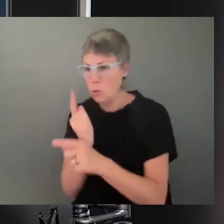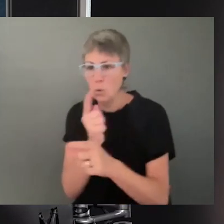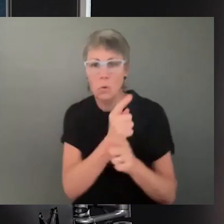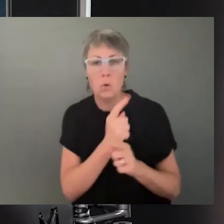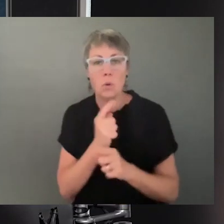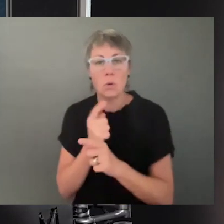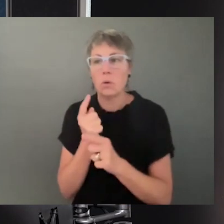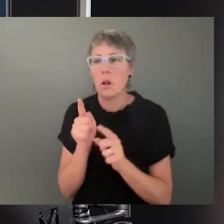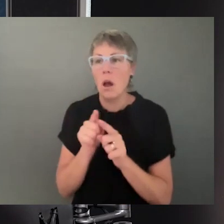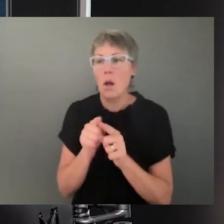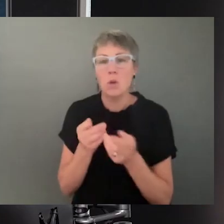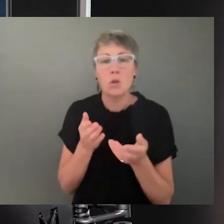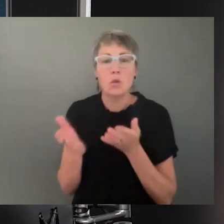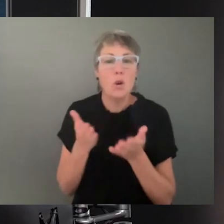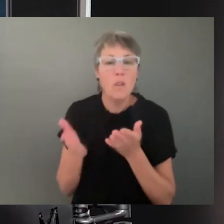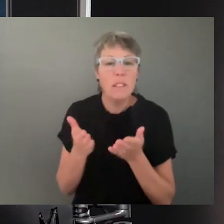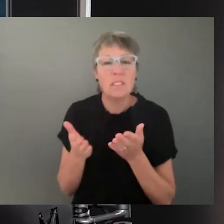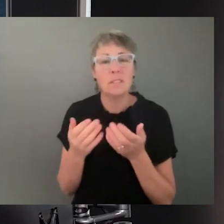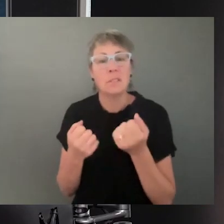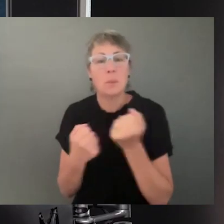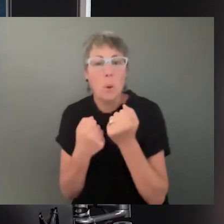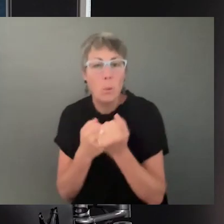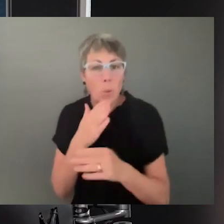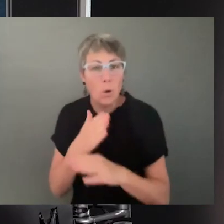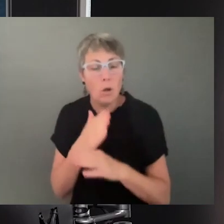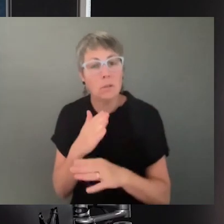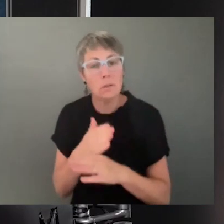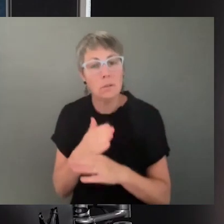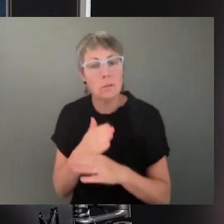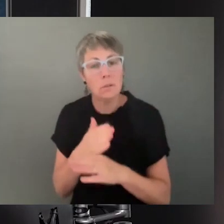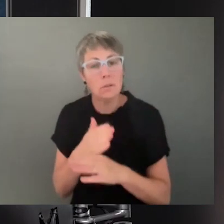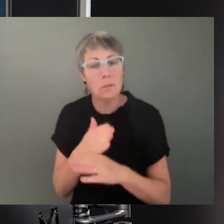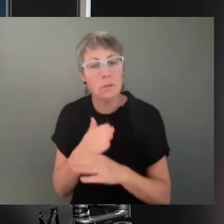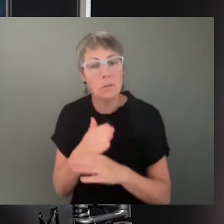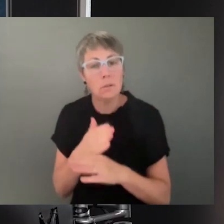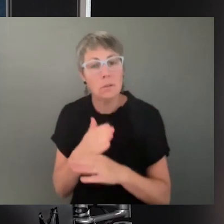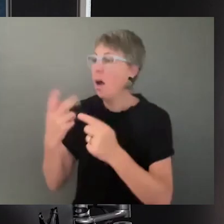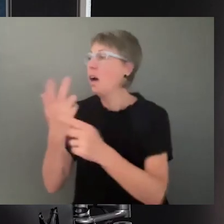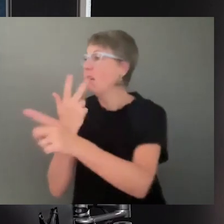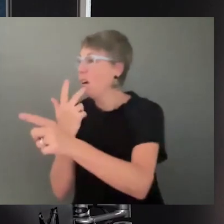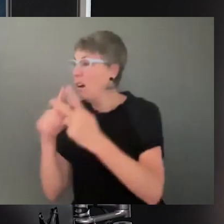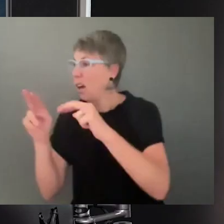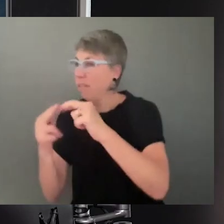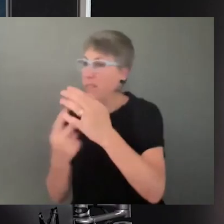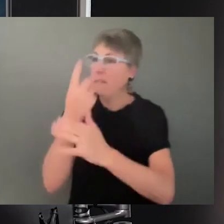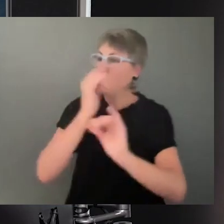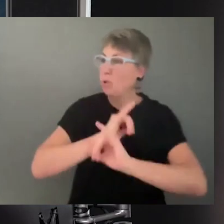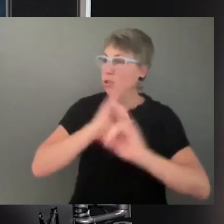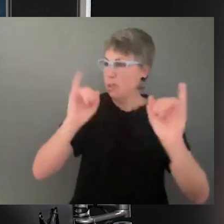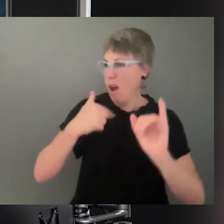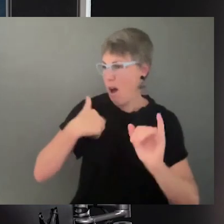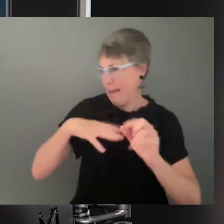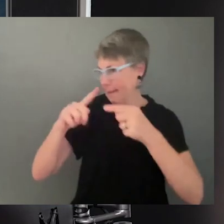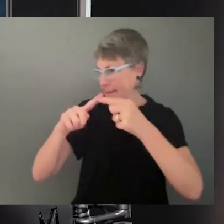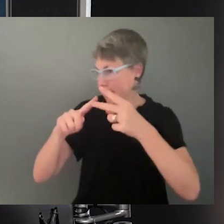themselves and communicating with others about what their support needs are. I think service providers can play a really